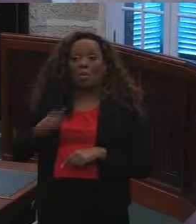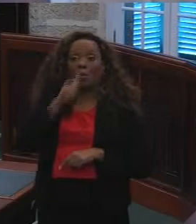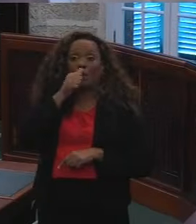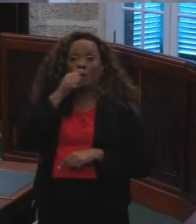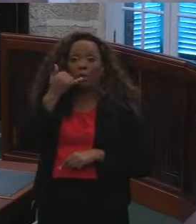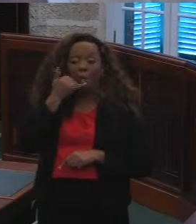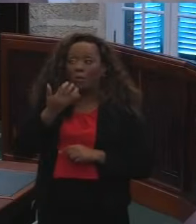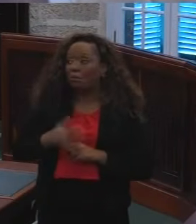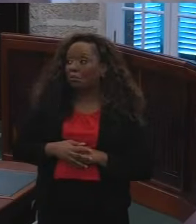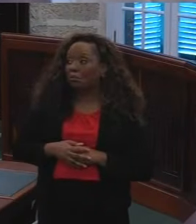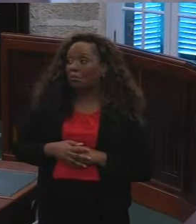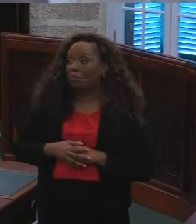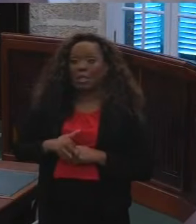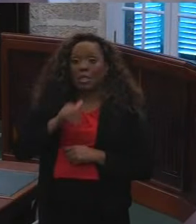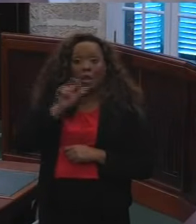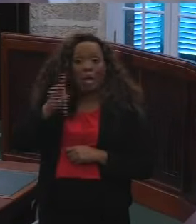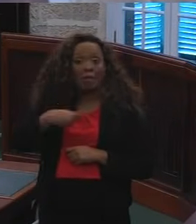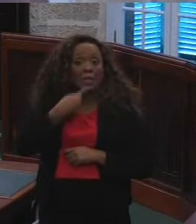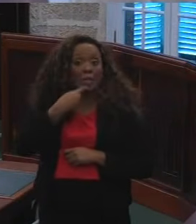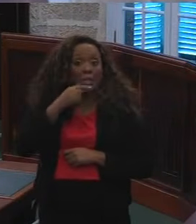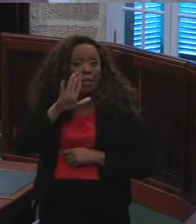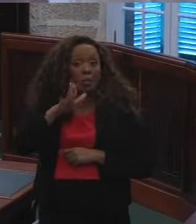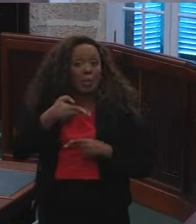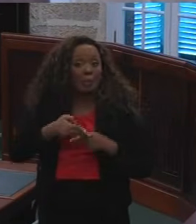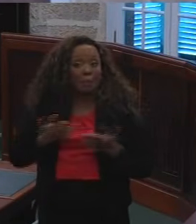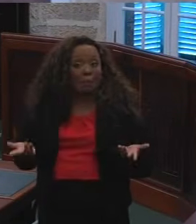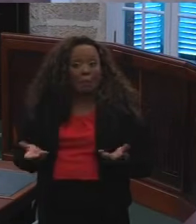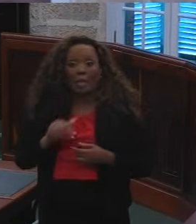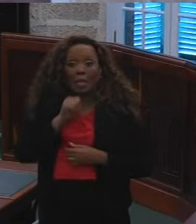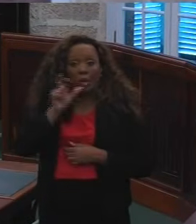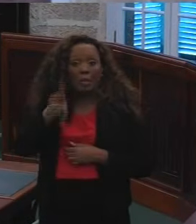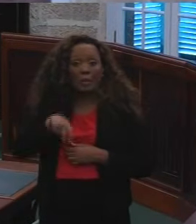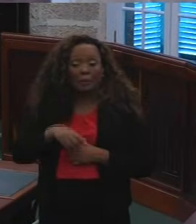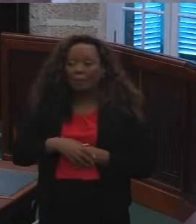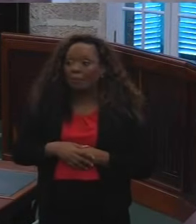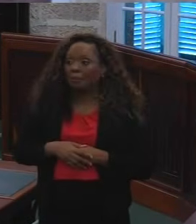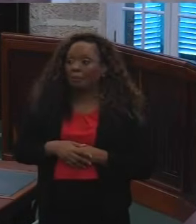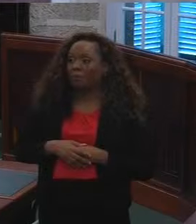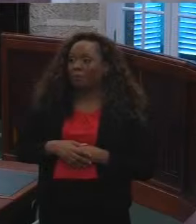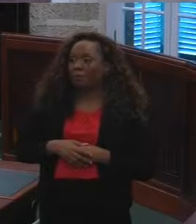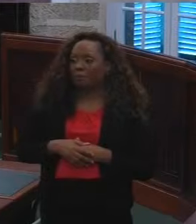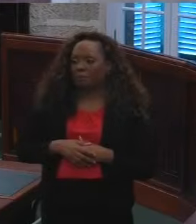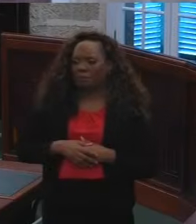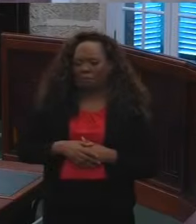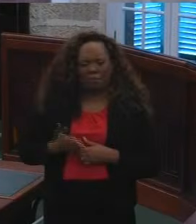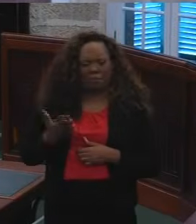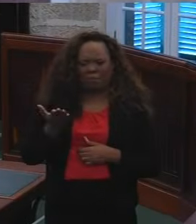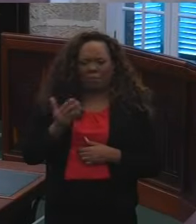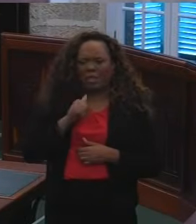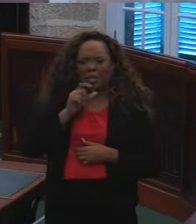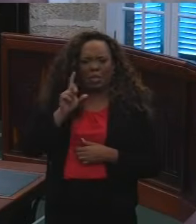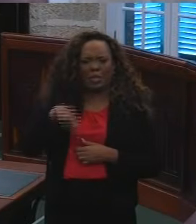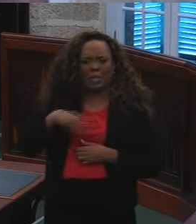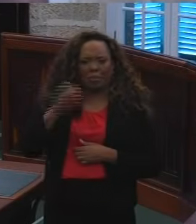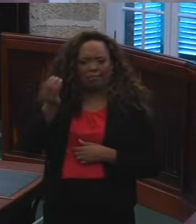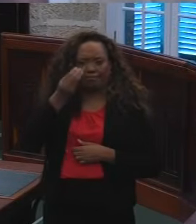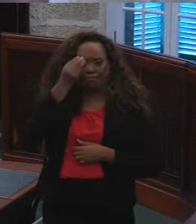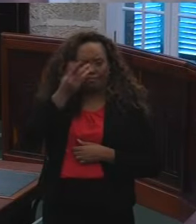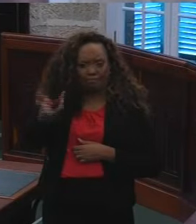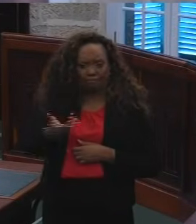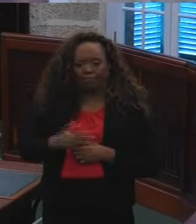have to do, because that the anonymous report will also be given the